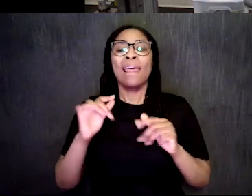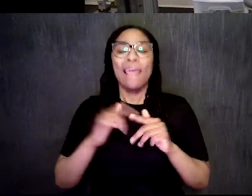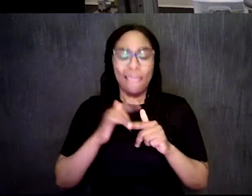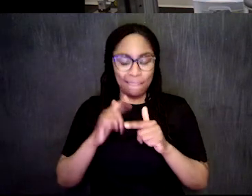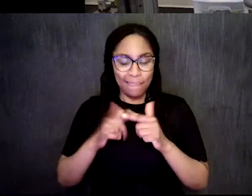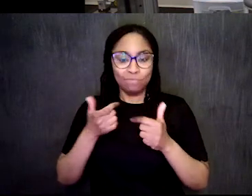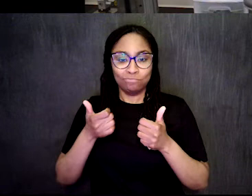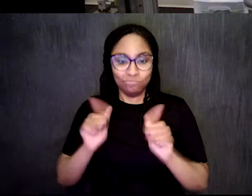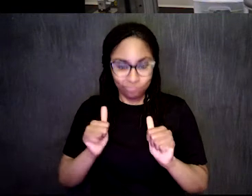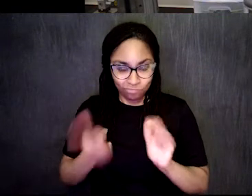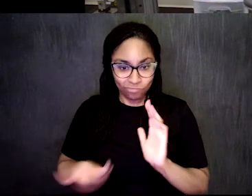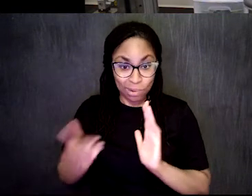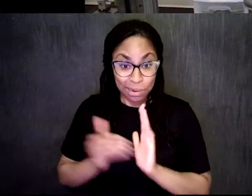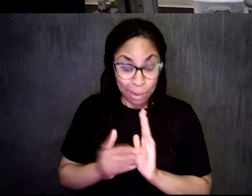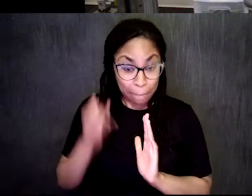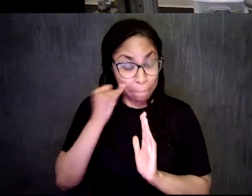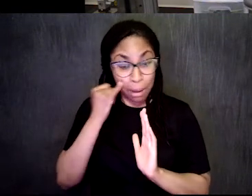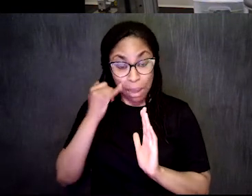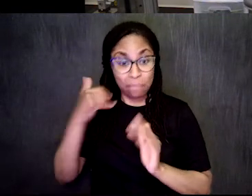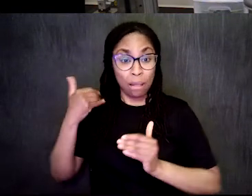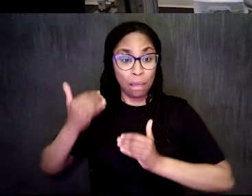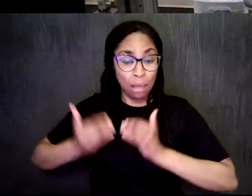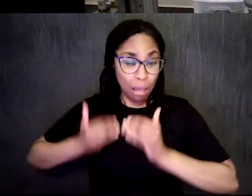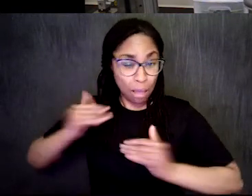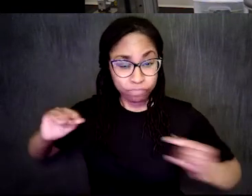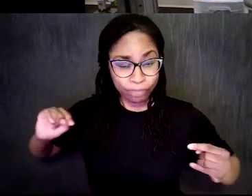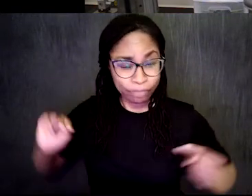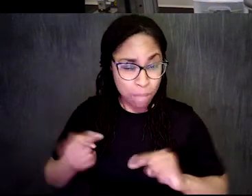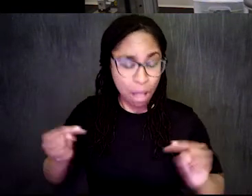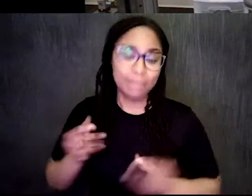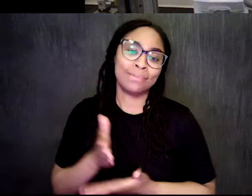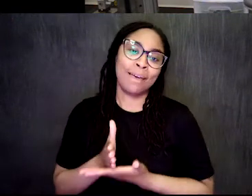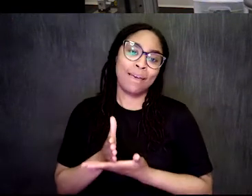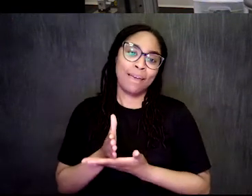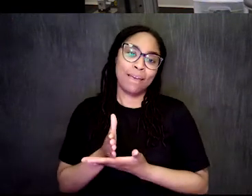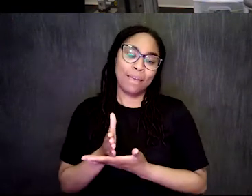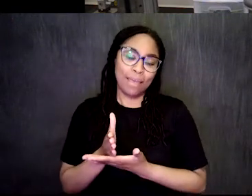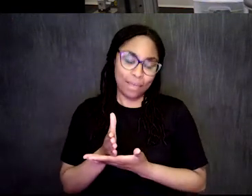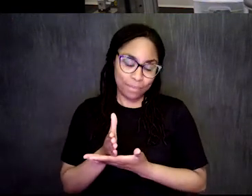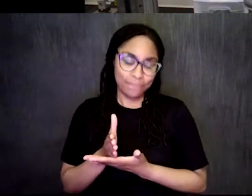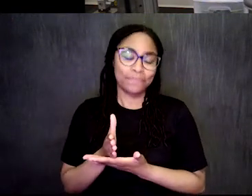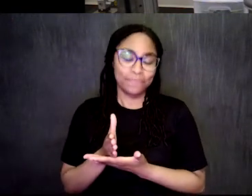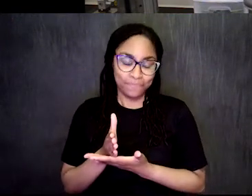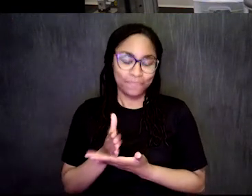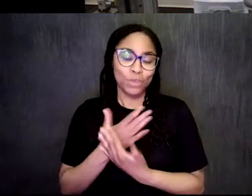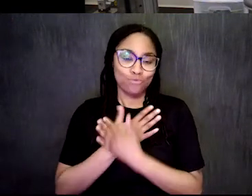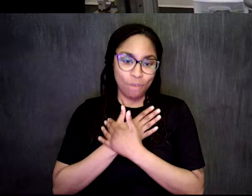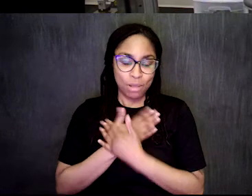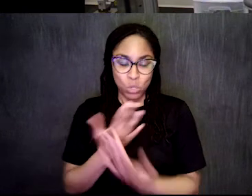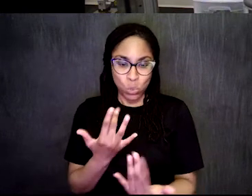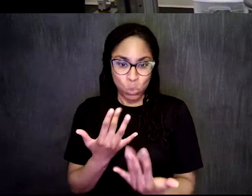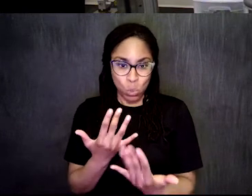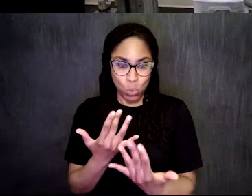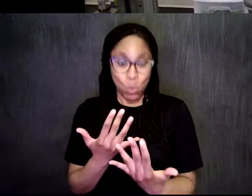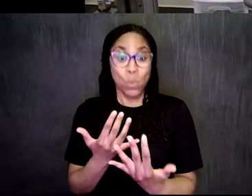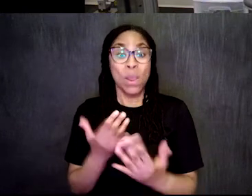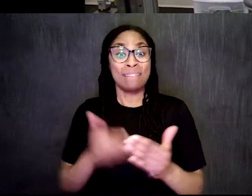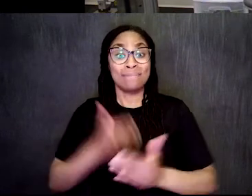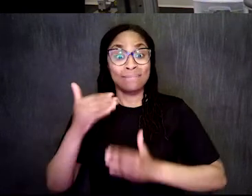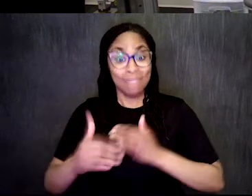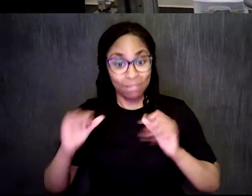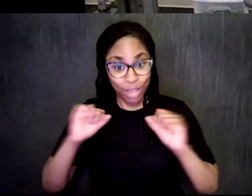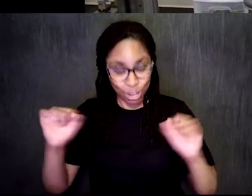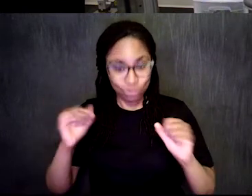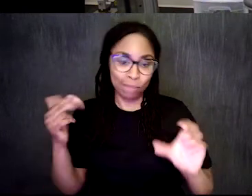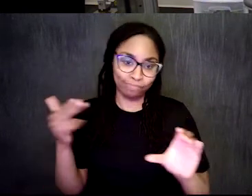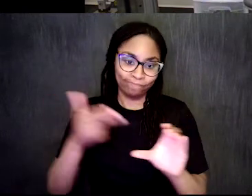ahead and try to continue again. If you do continue to feel that sharp pain, just go ahead and stop that exercise completely, and then just wait and